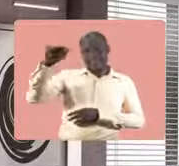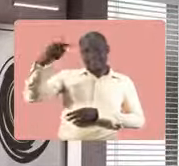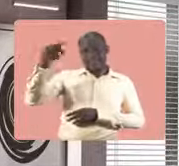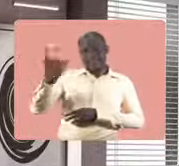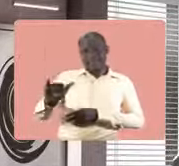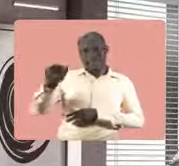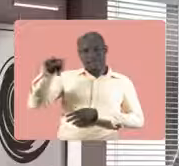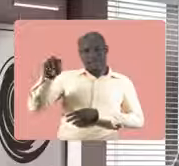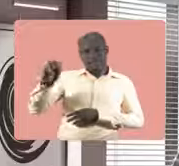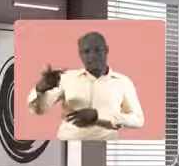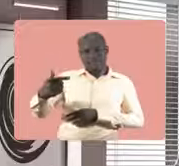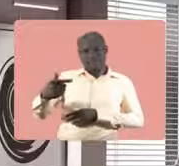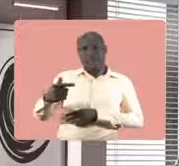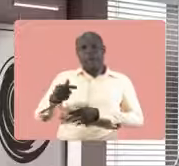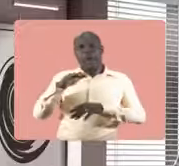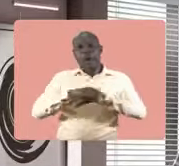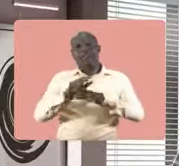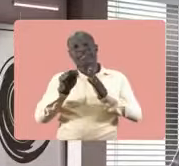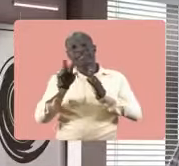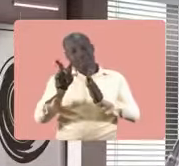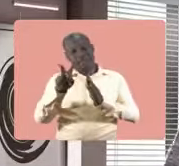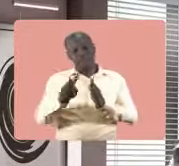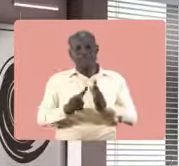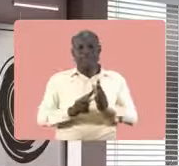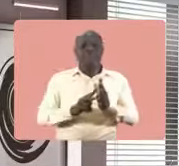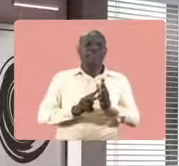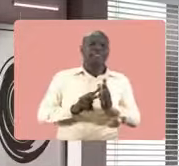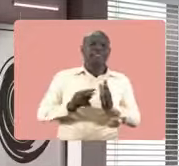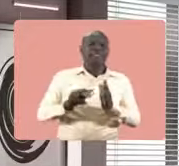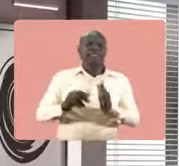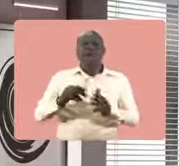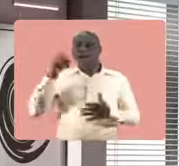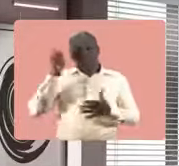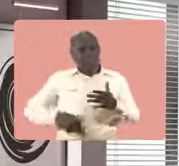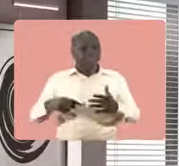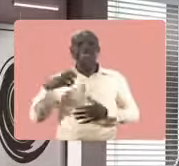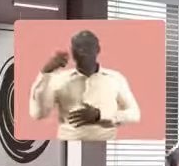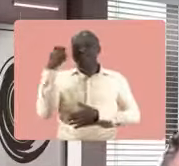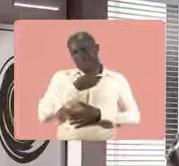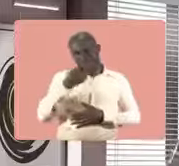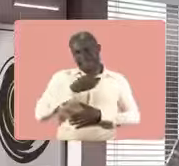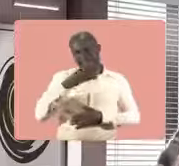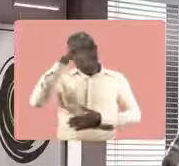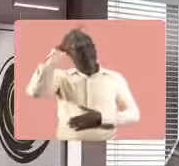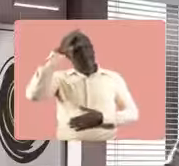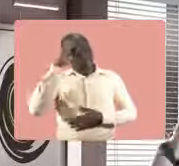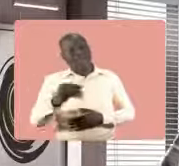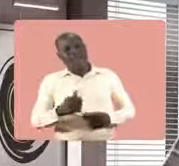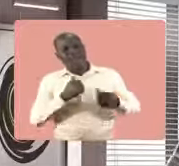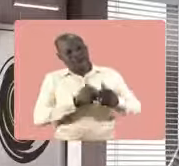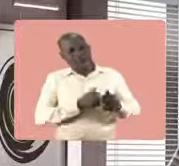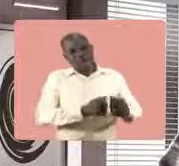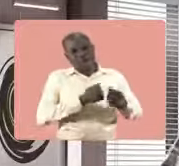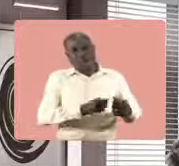bonutuo ebeto ni tv so na wono ankasa na num de woka ne se abrante ya no edi